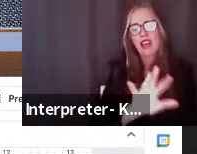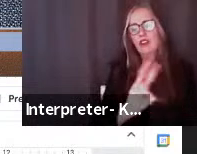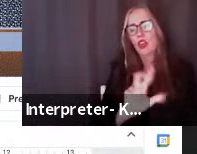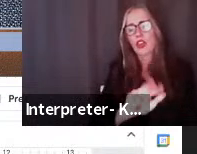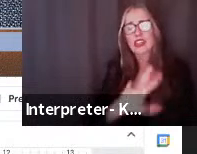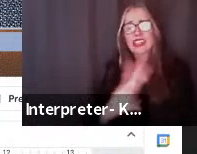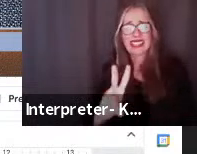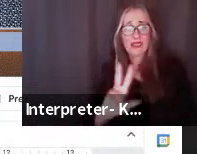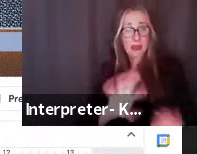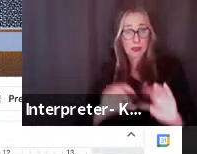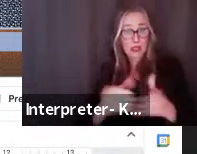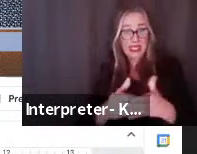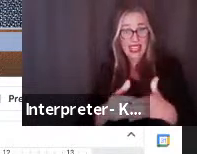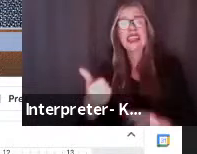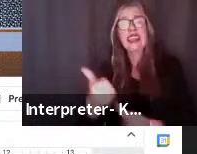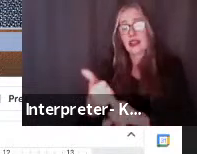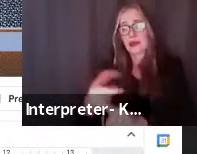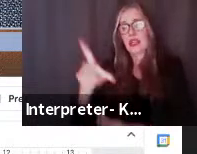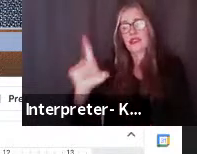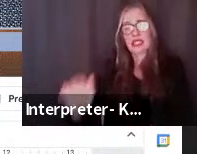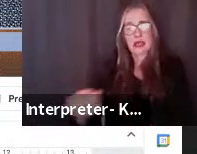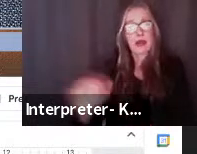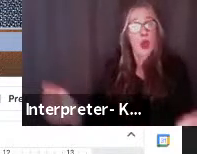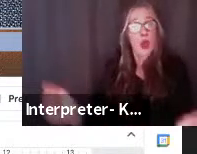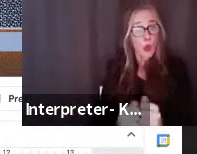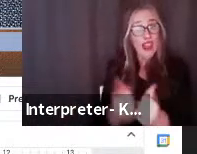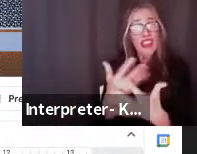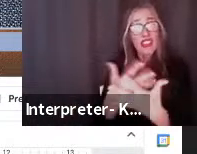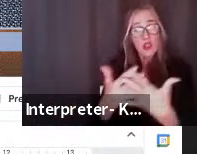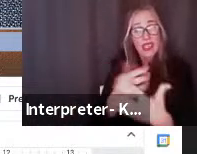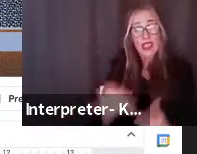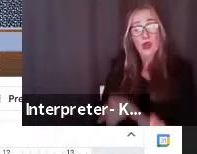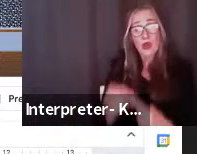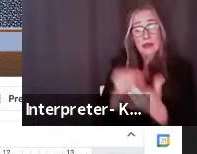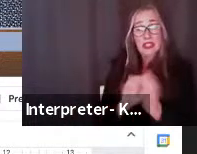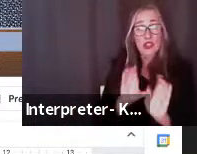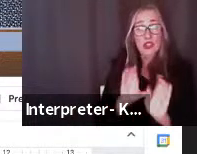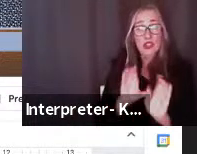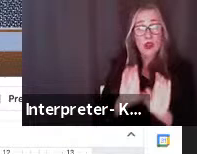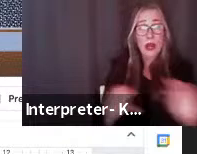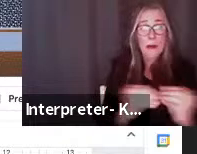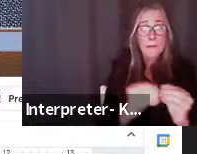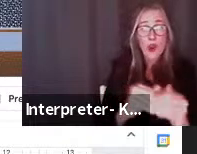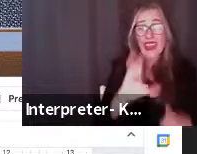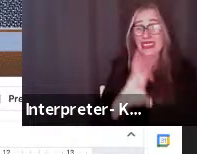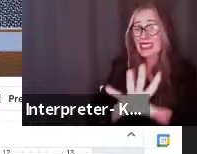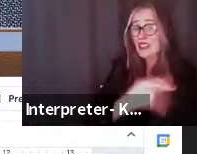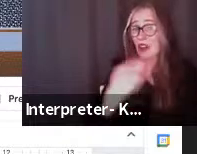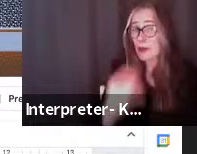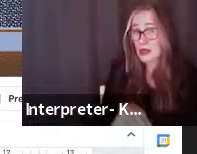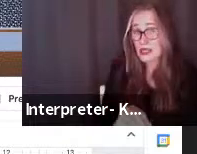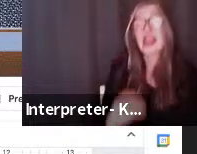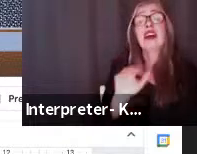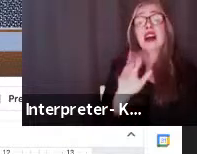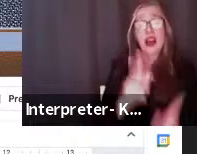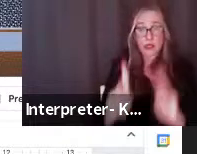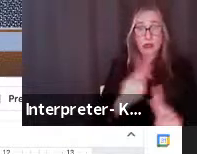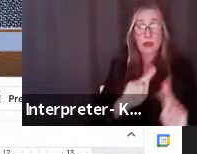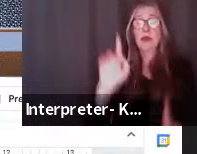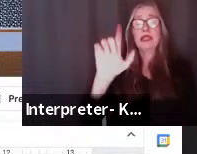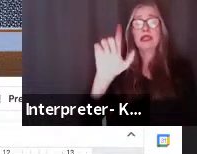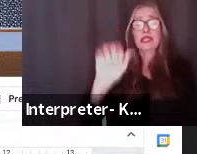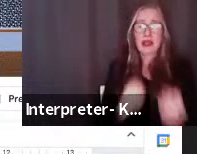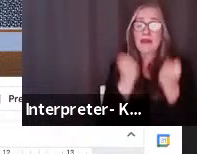respectively in the one that had screening through a special grant over 65 percent of the parent population has disabled a lot of that mental